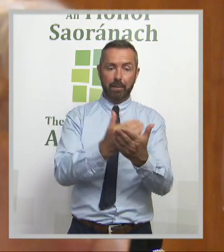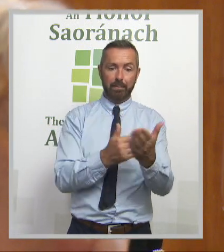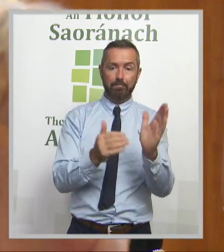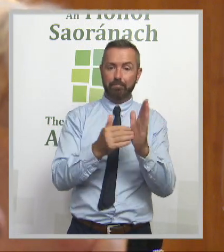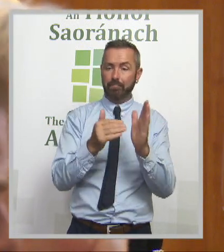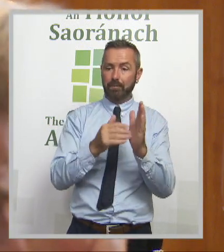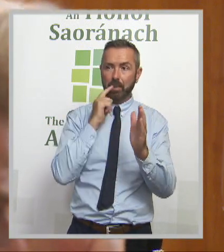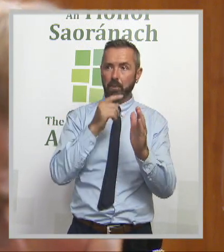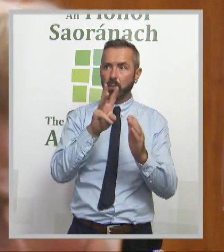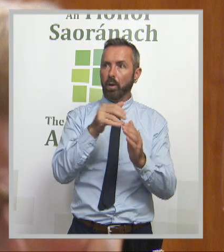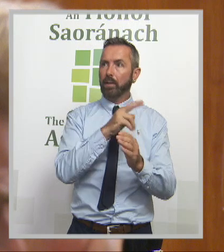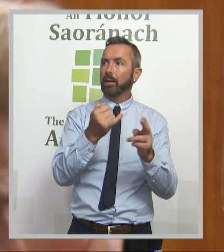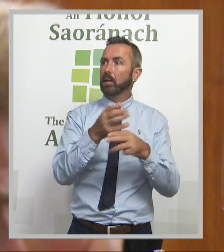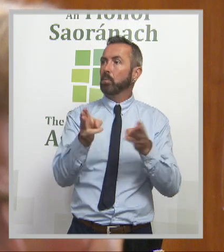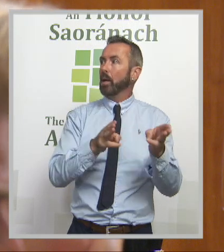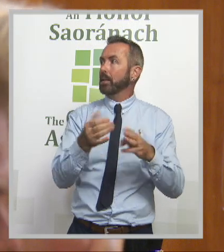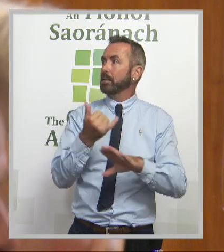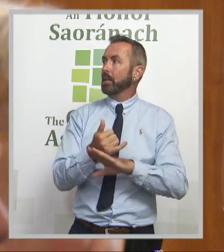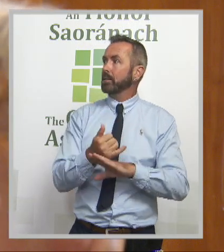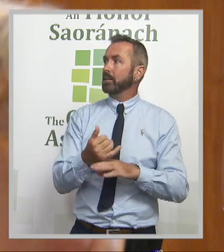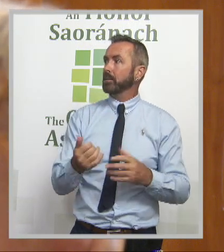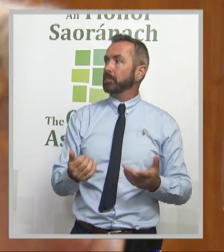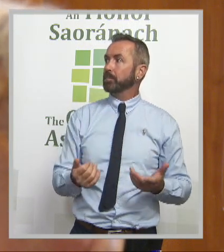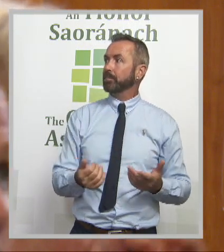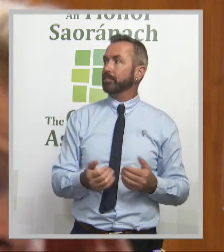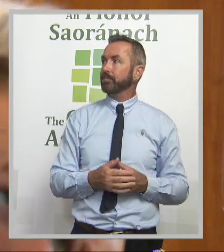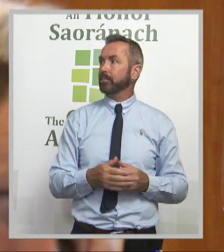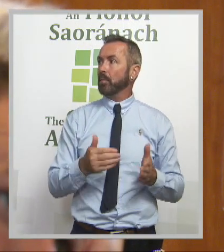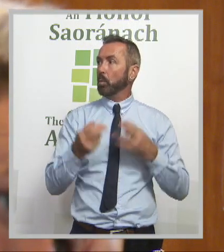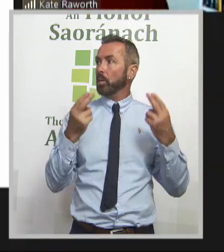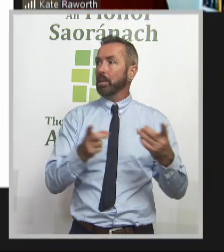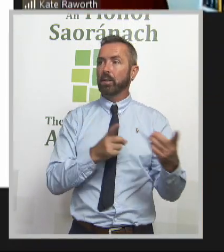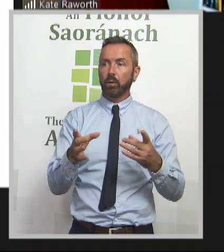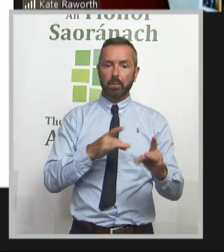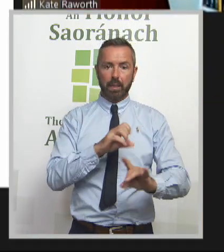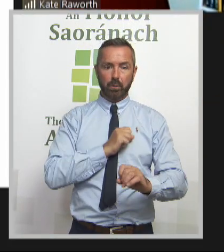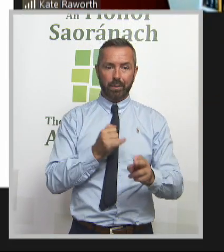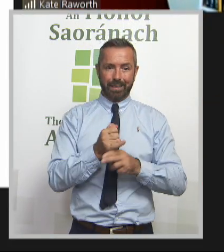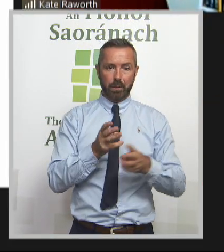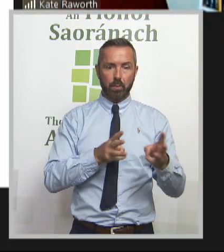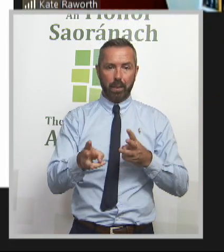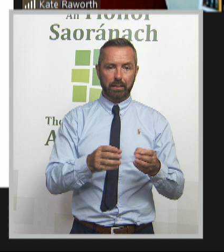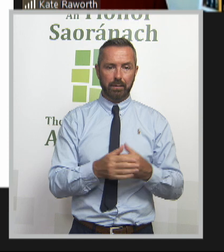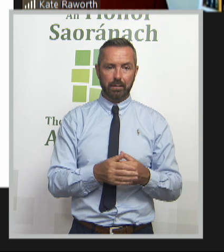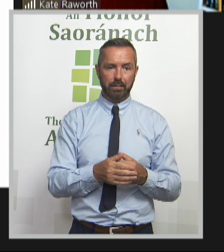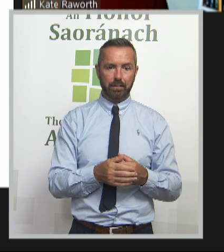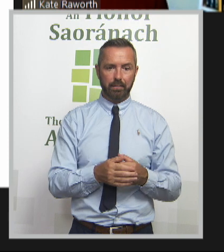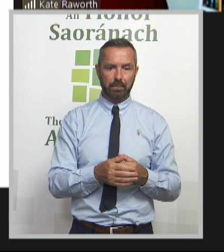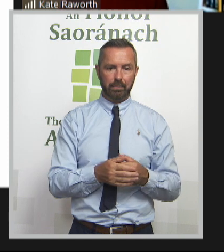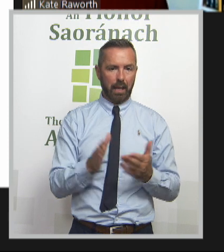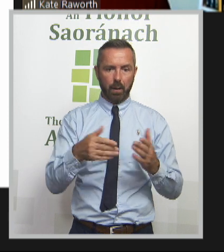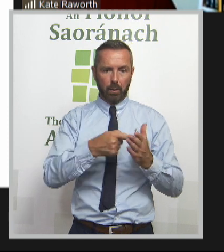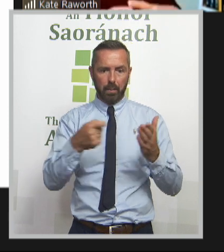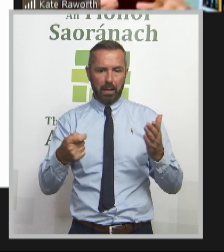in practice? What will it take to get these actually practiced? What will be the metrics of success? How will we know that we're doing